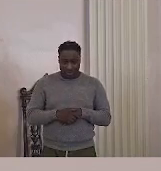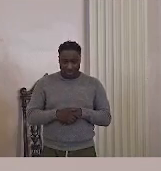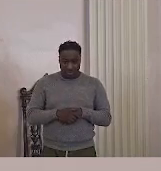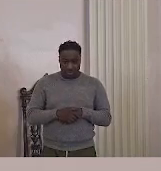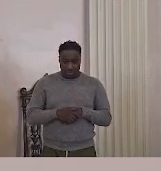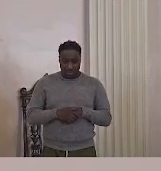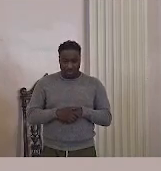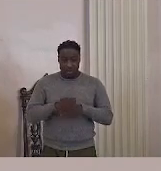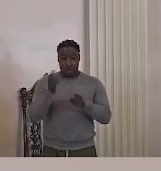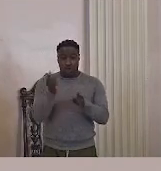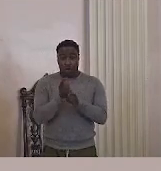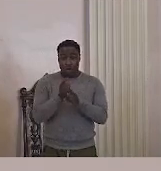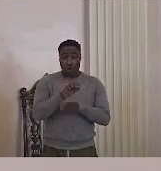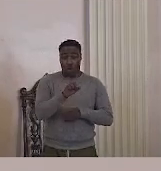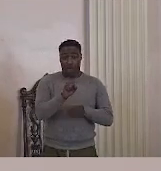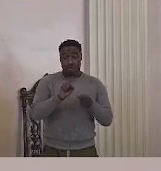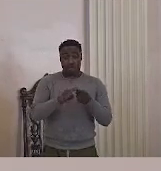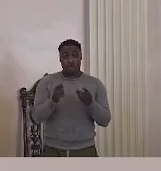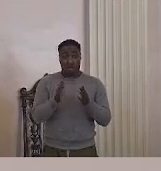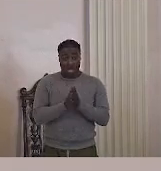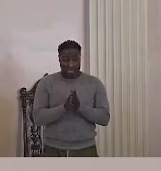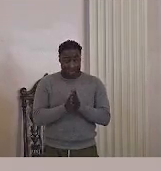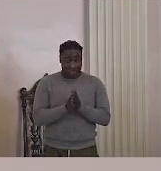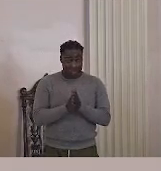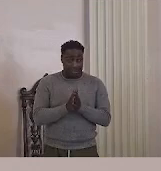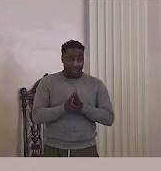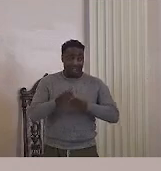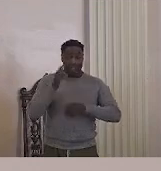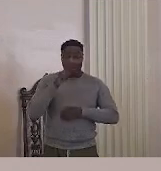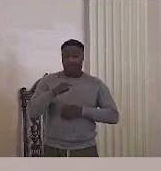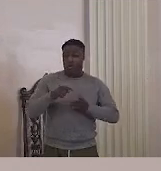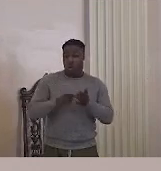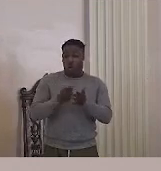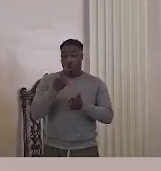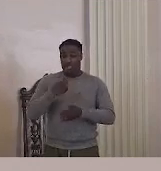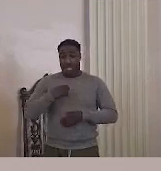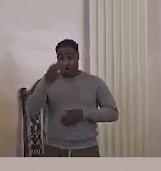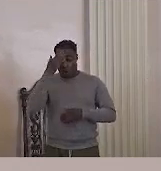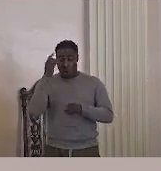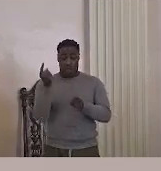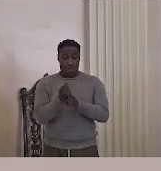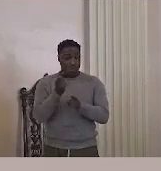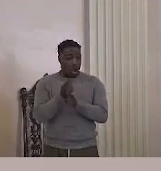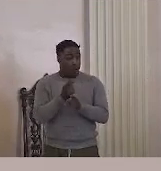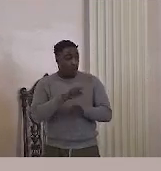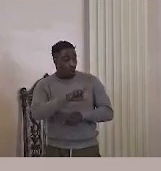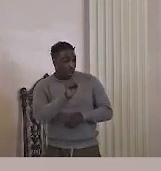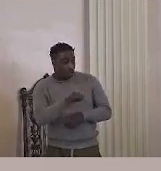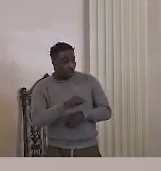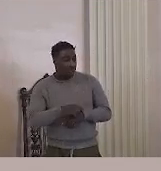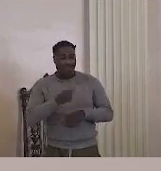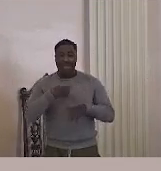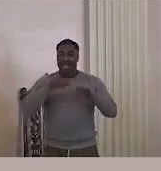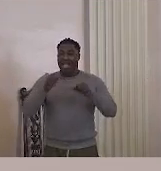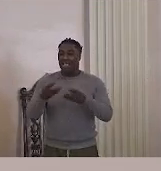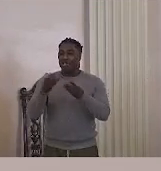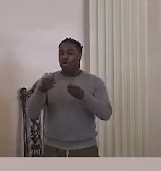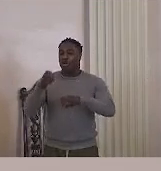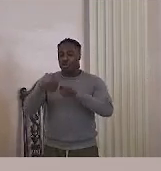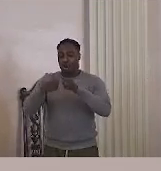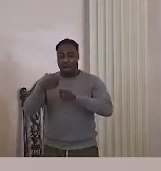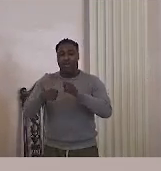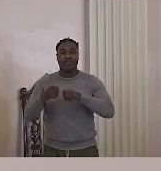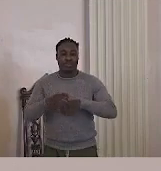the proper question to ask. For once I know the proper question, I could solve the